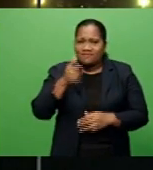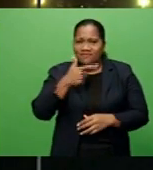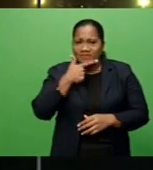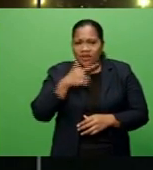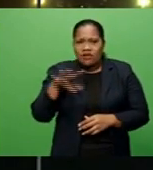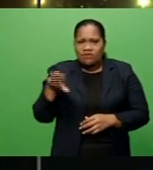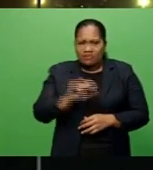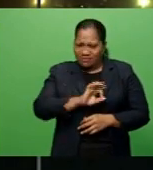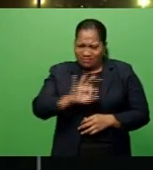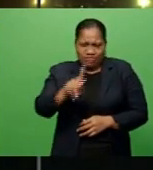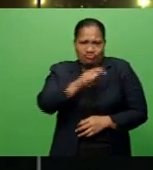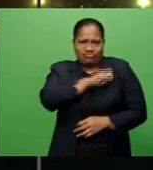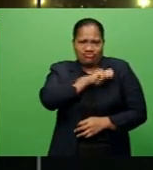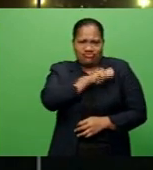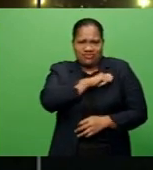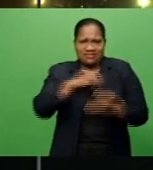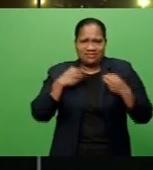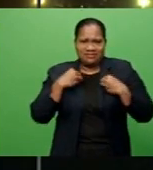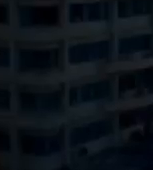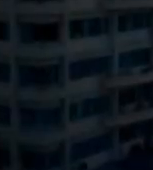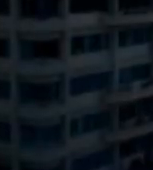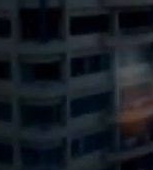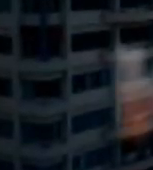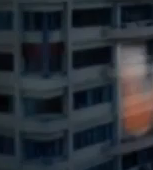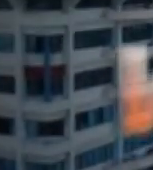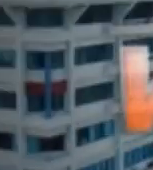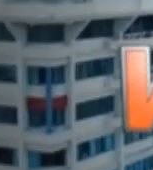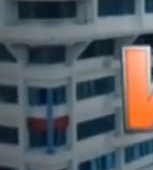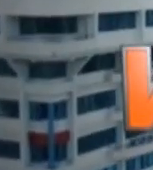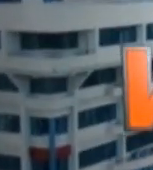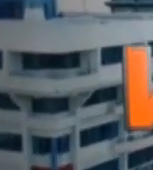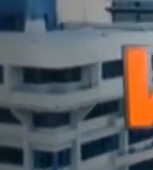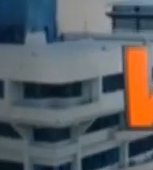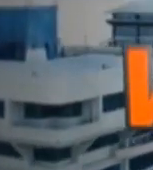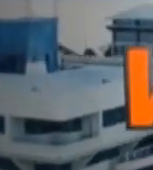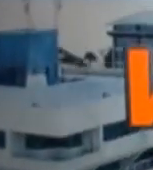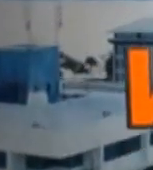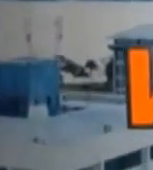like Huawei that threaten national security.